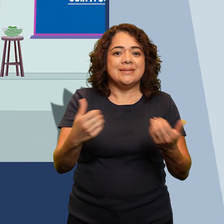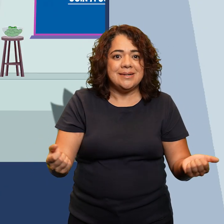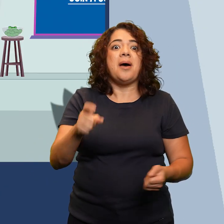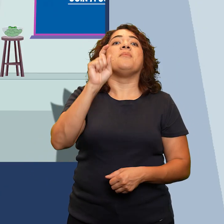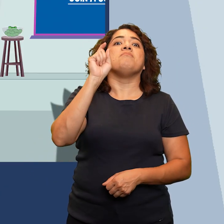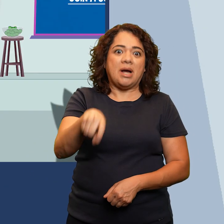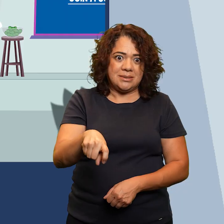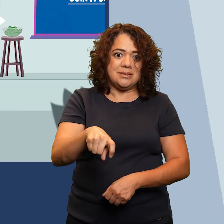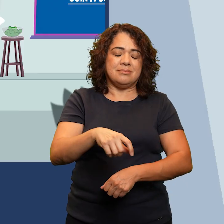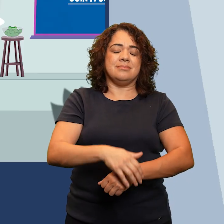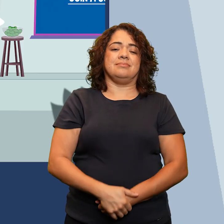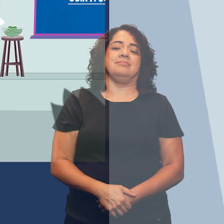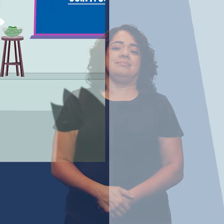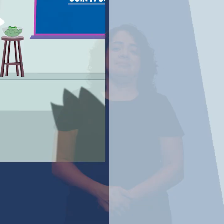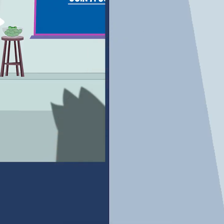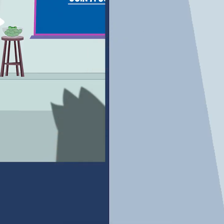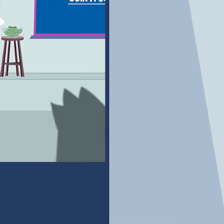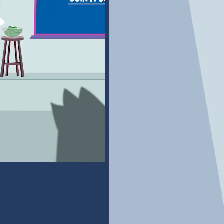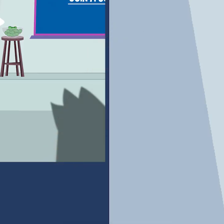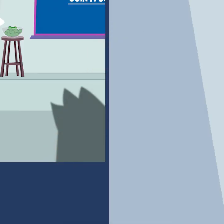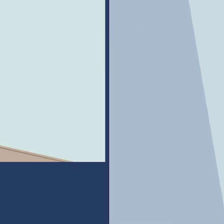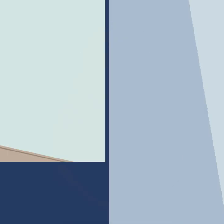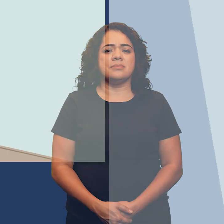100% no.